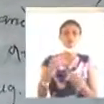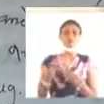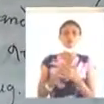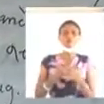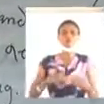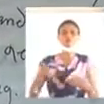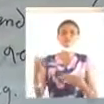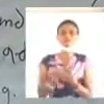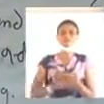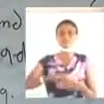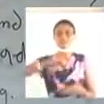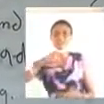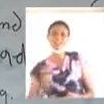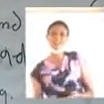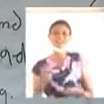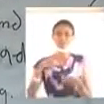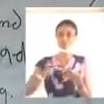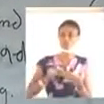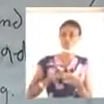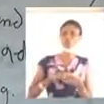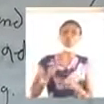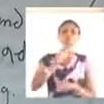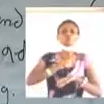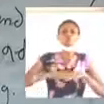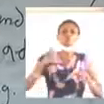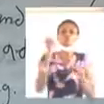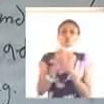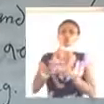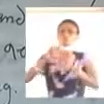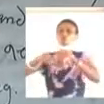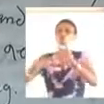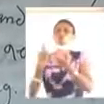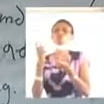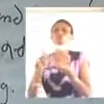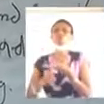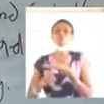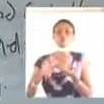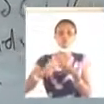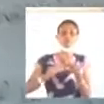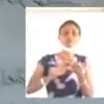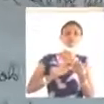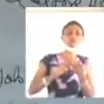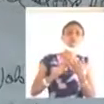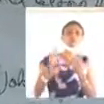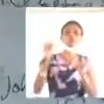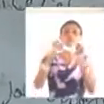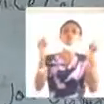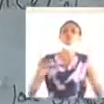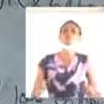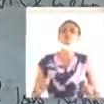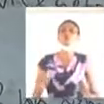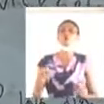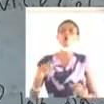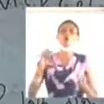drug. Don't just go to pharmacy or chemist store and just demand for